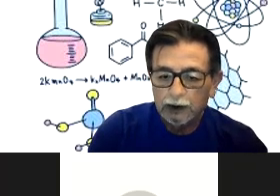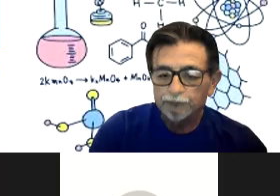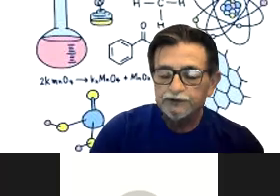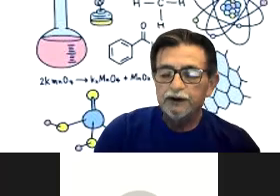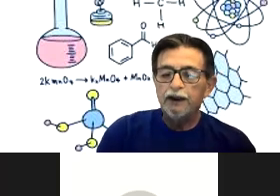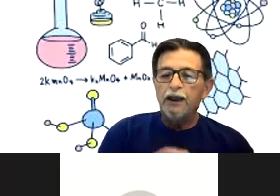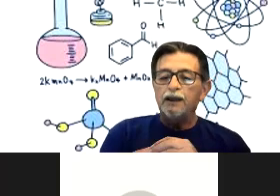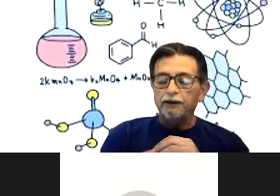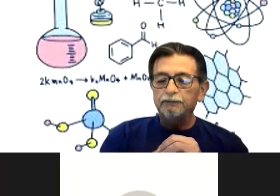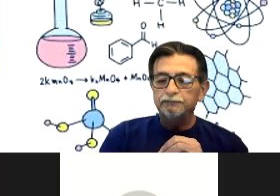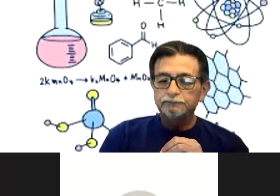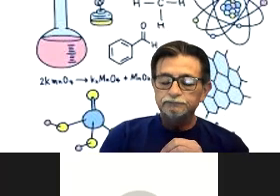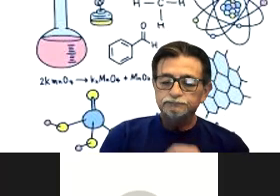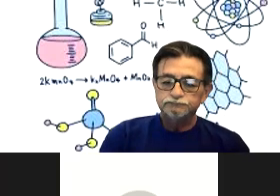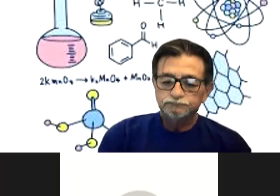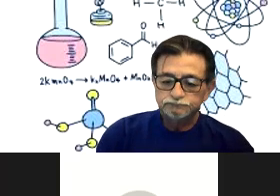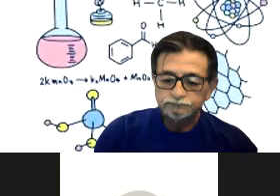Well, obviously A